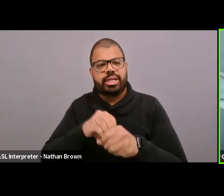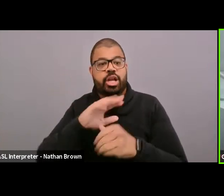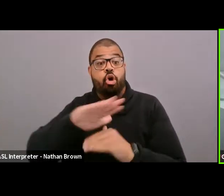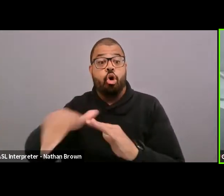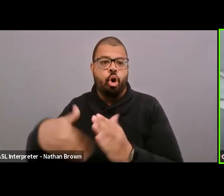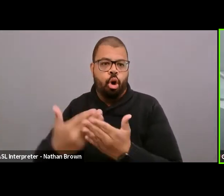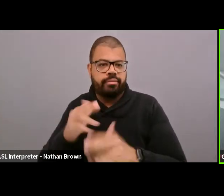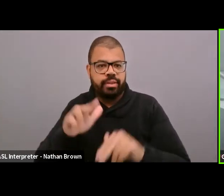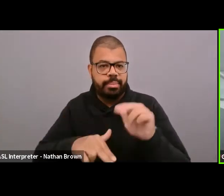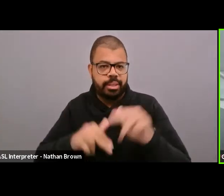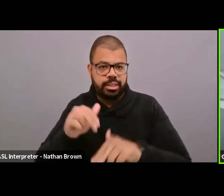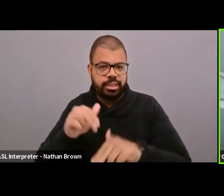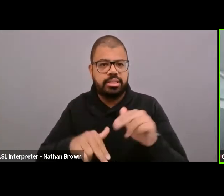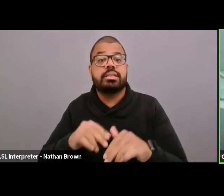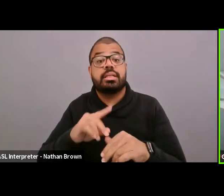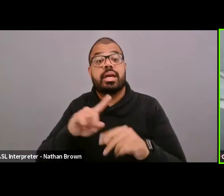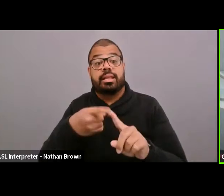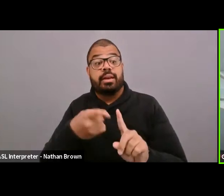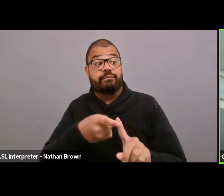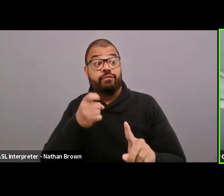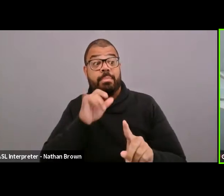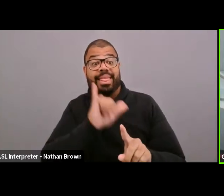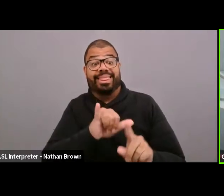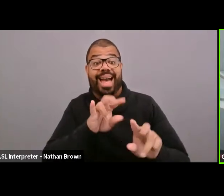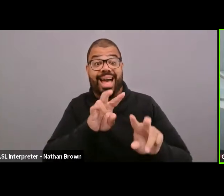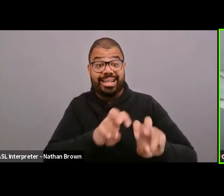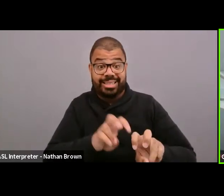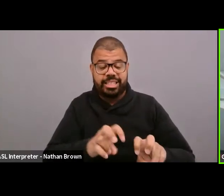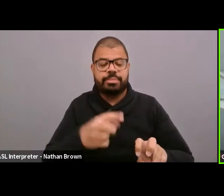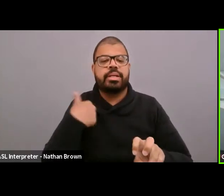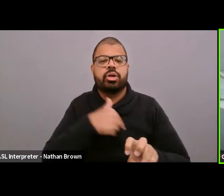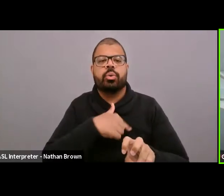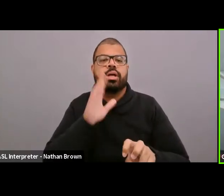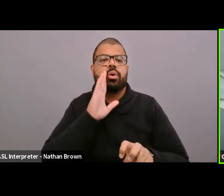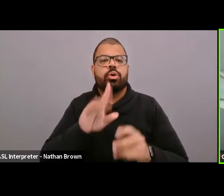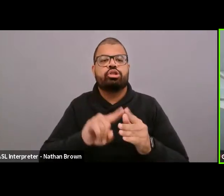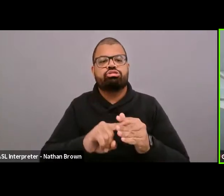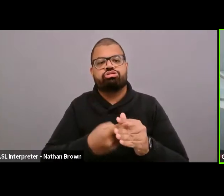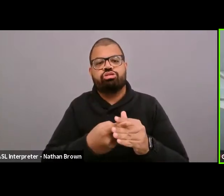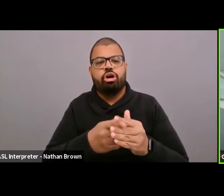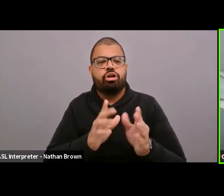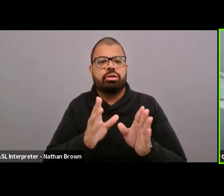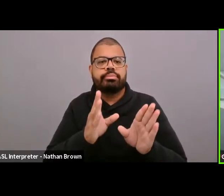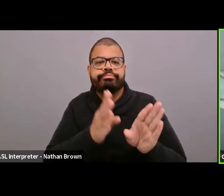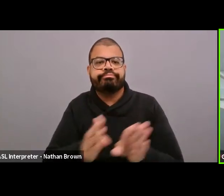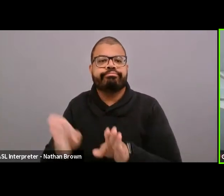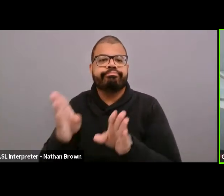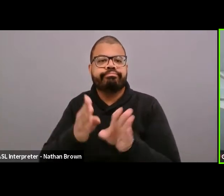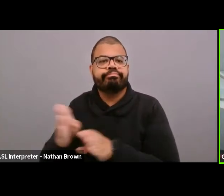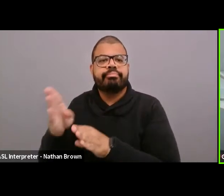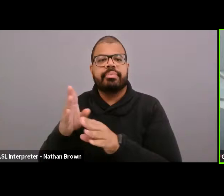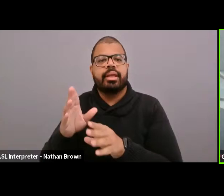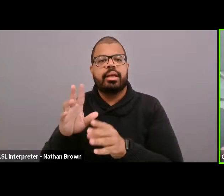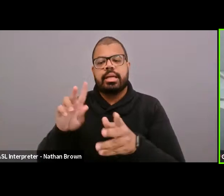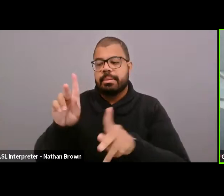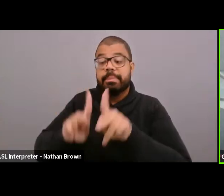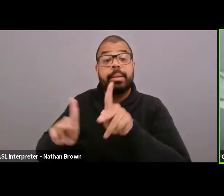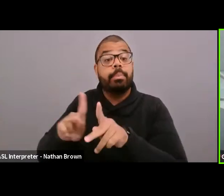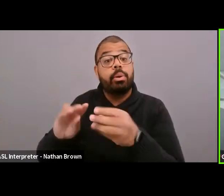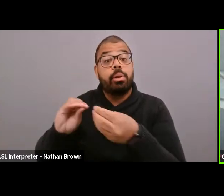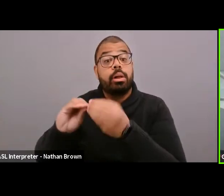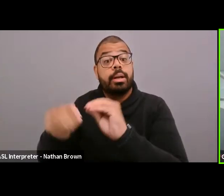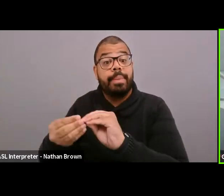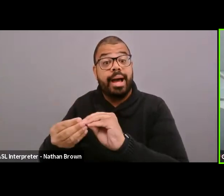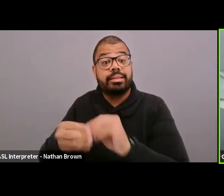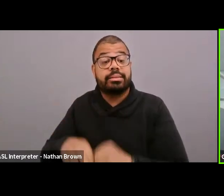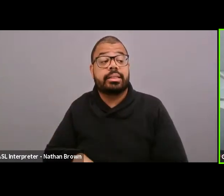then from that we're gonna start, planning the people capacity. We need to check how